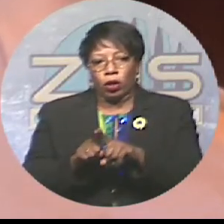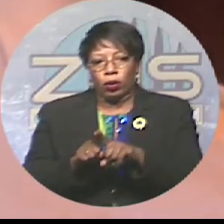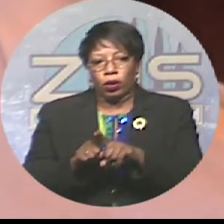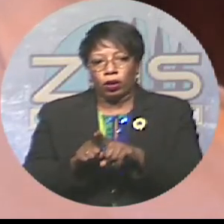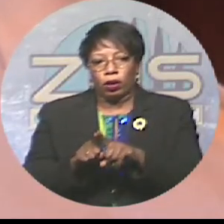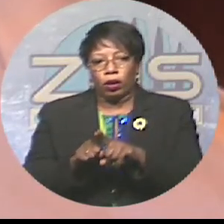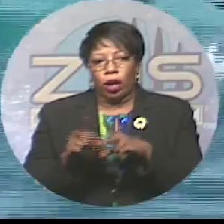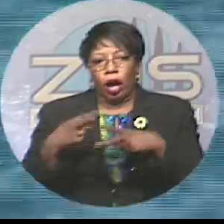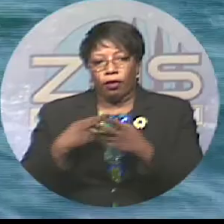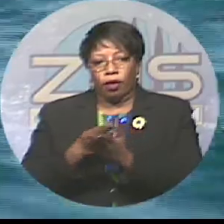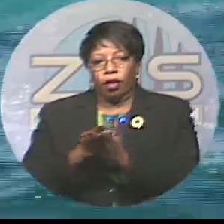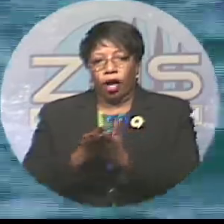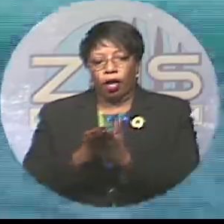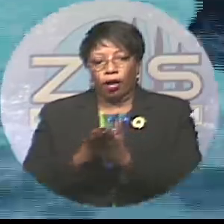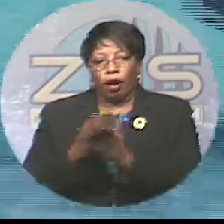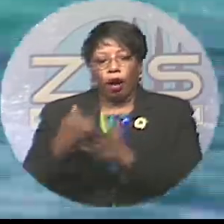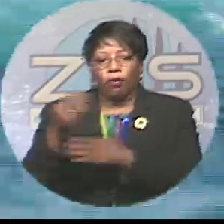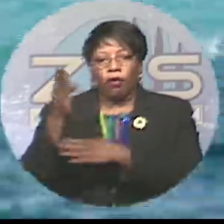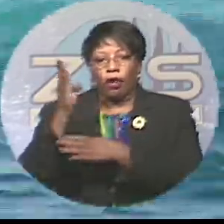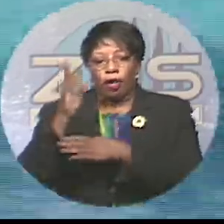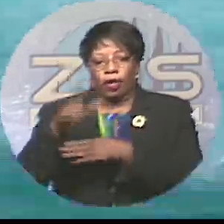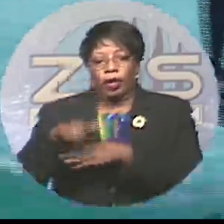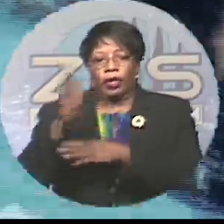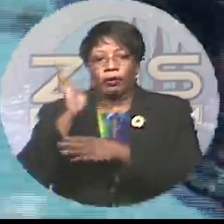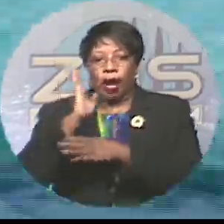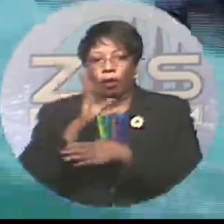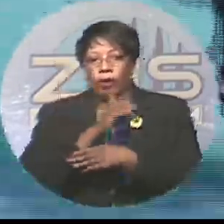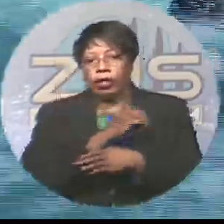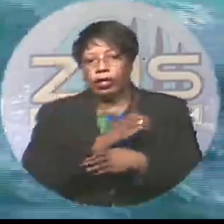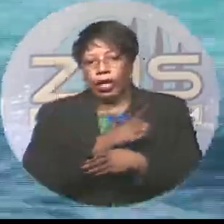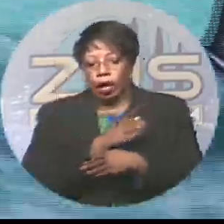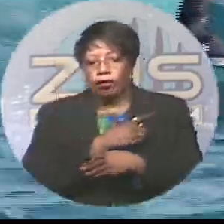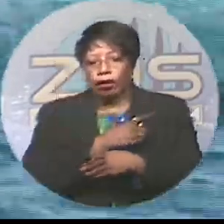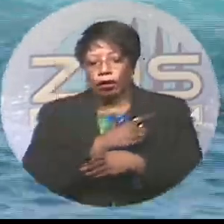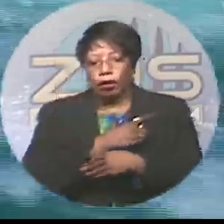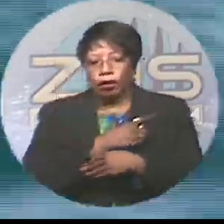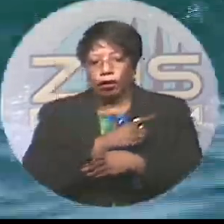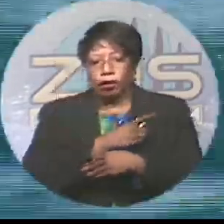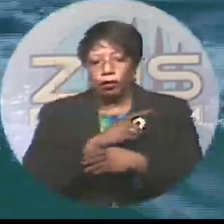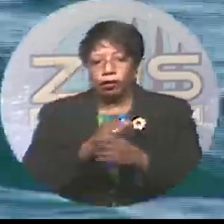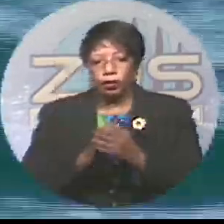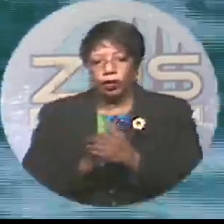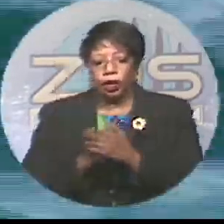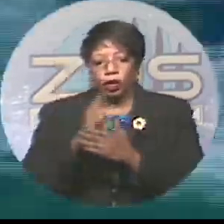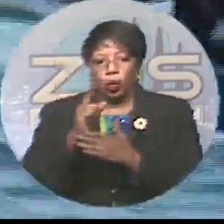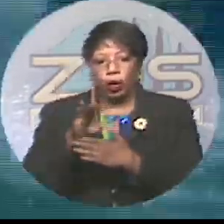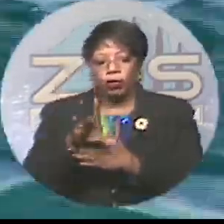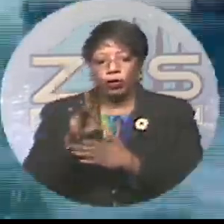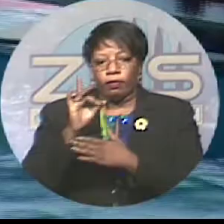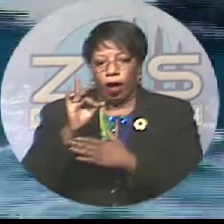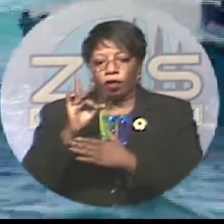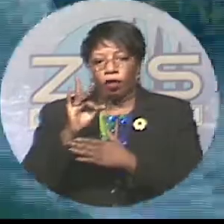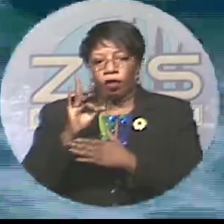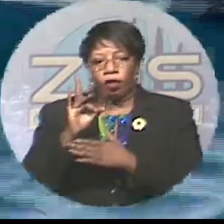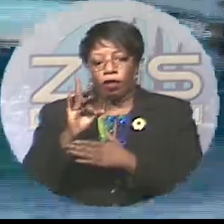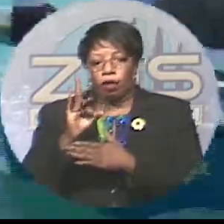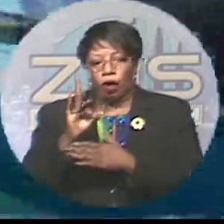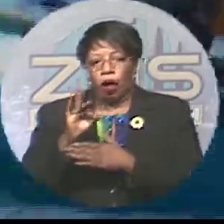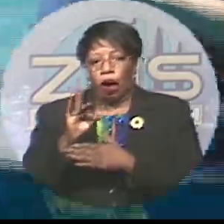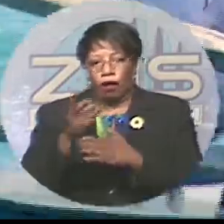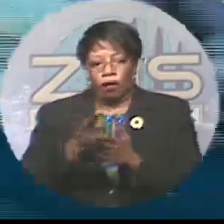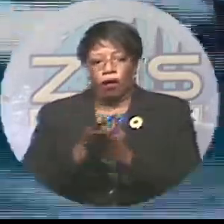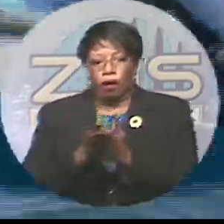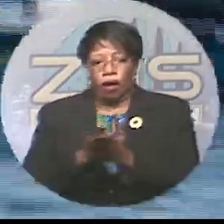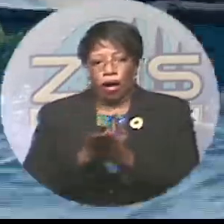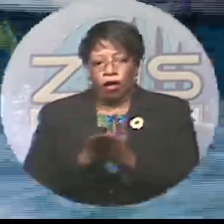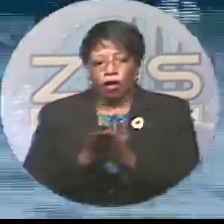having the regatta in honor of Barbara, the late Barbara Davil. You know, that's Craig Davil's wife. He's one of the founders of the Buller Edge Regatta. So we just see